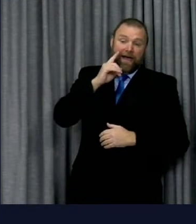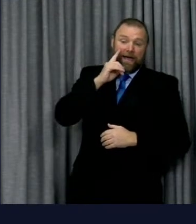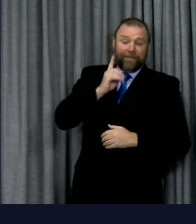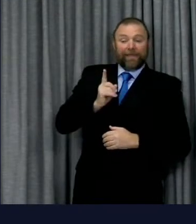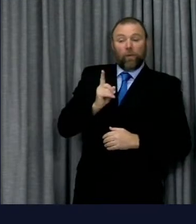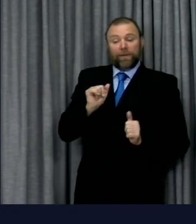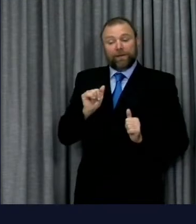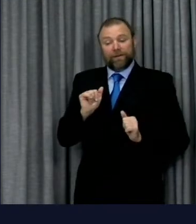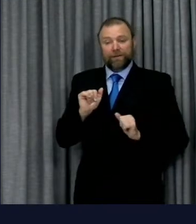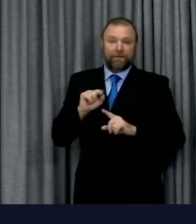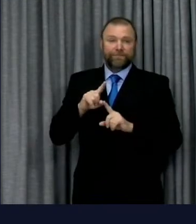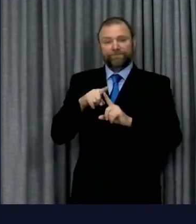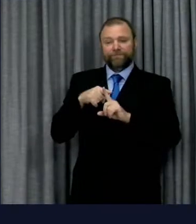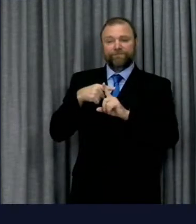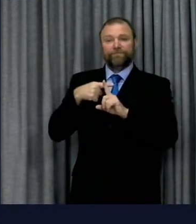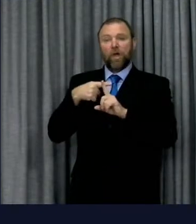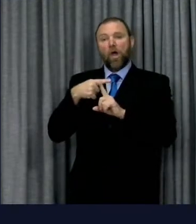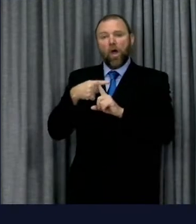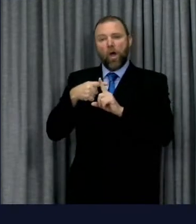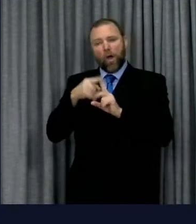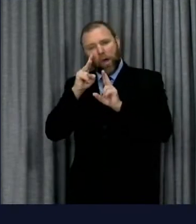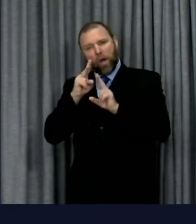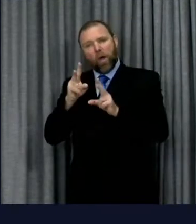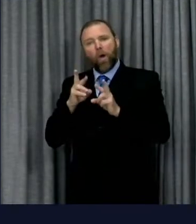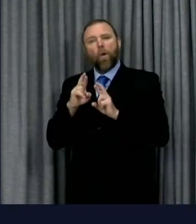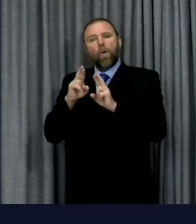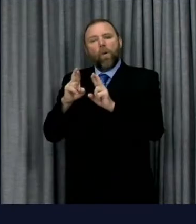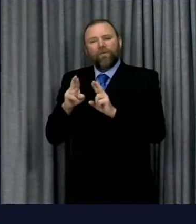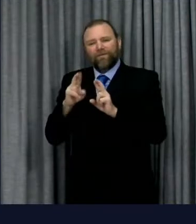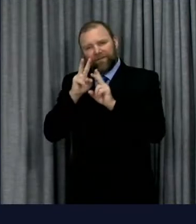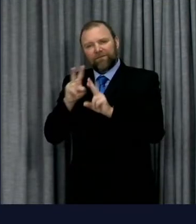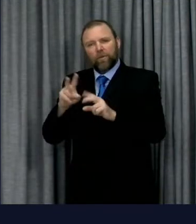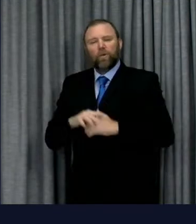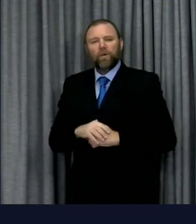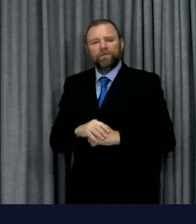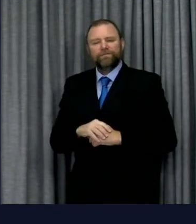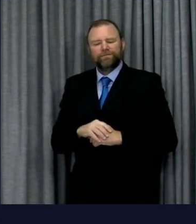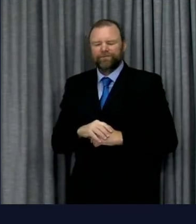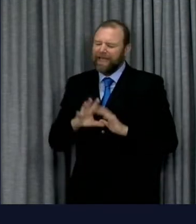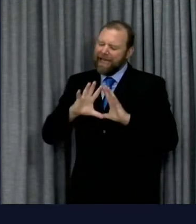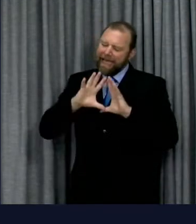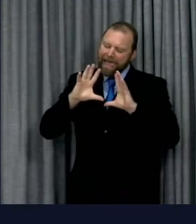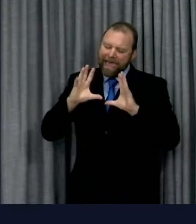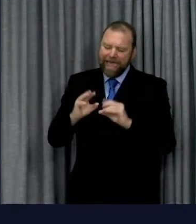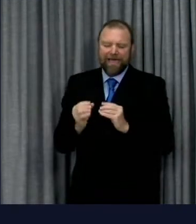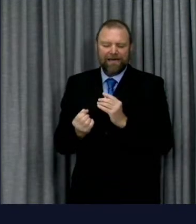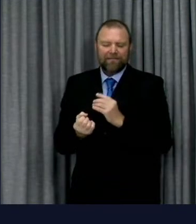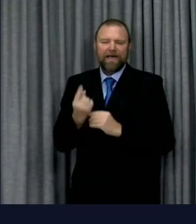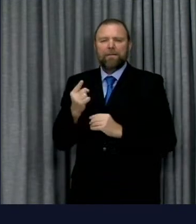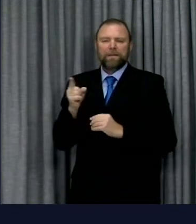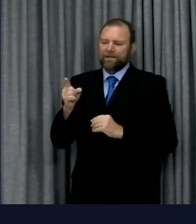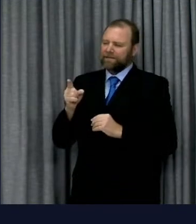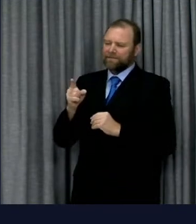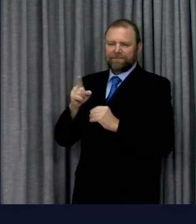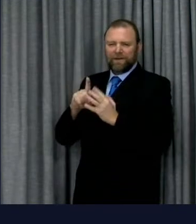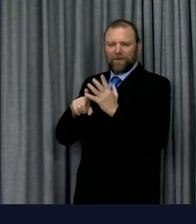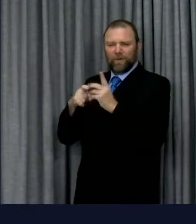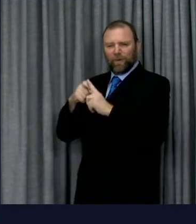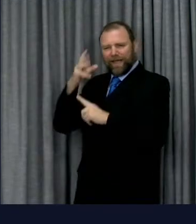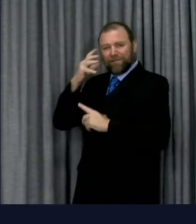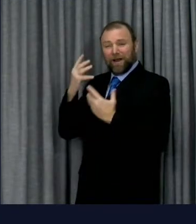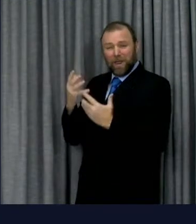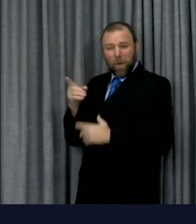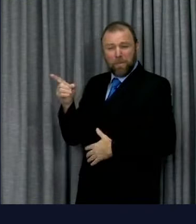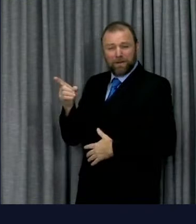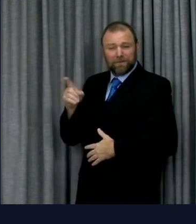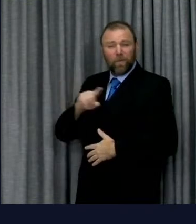optimistic view indeed of the state of play in the UK government. Everything that is happening in Westminster at the moment is